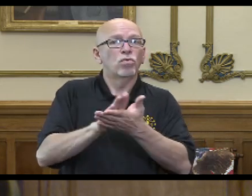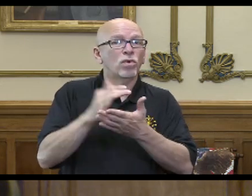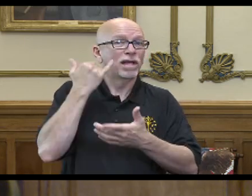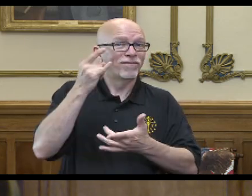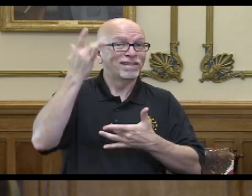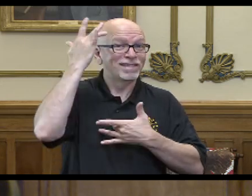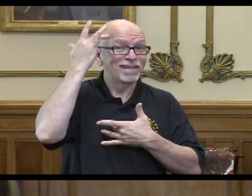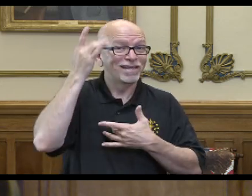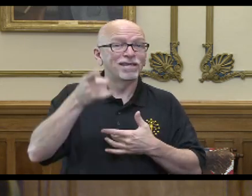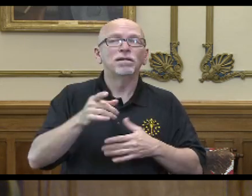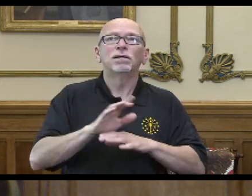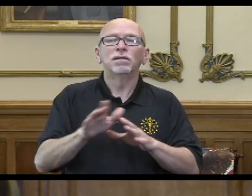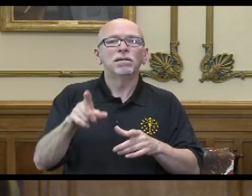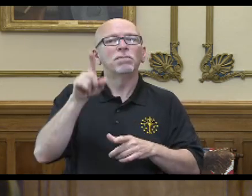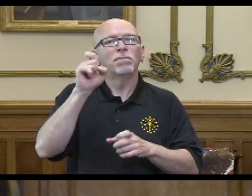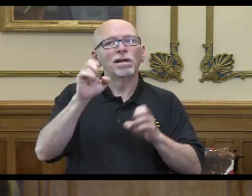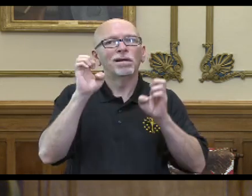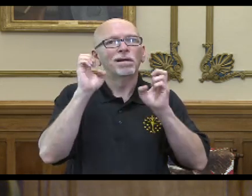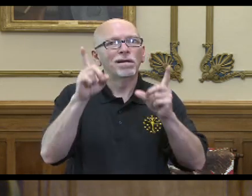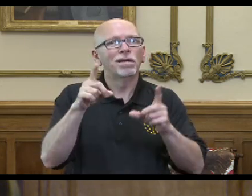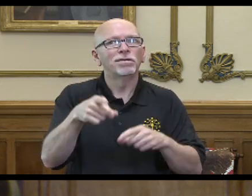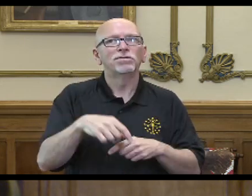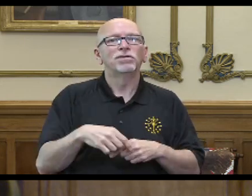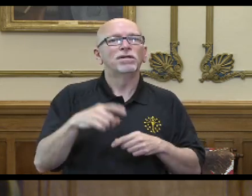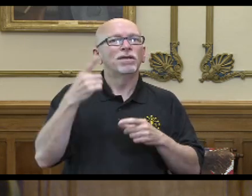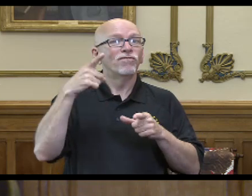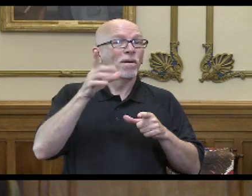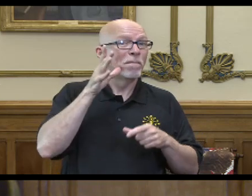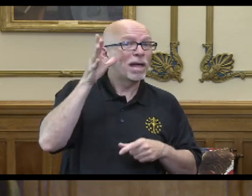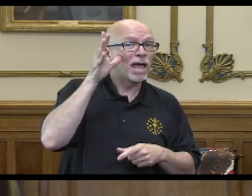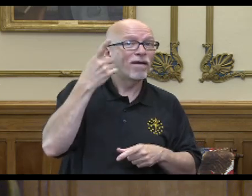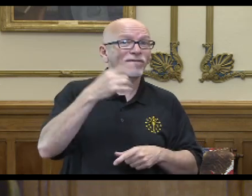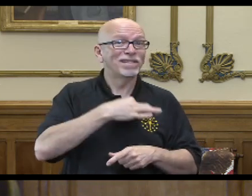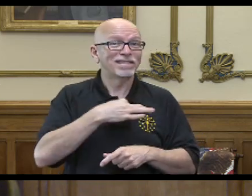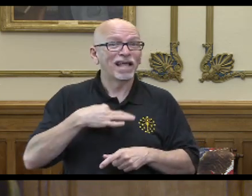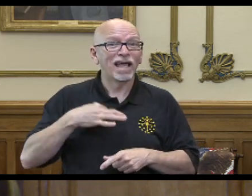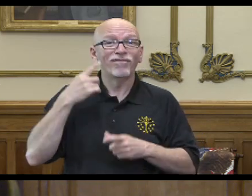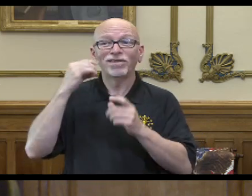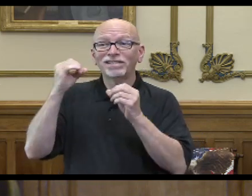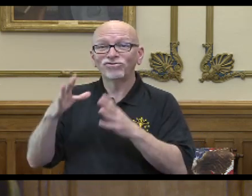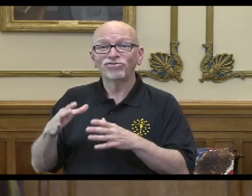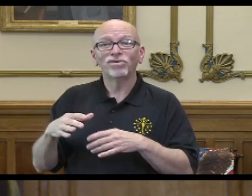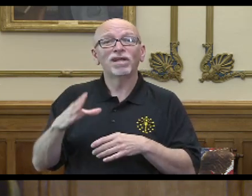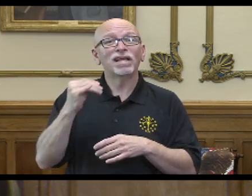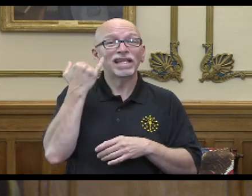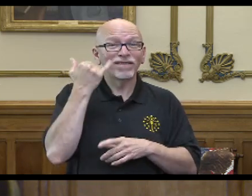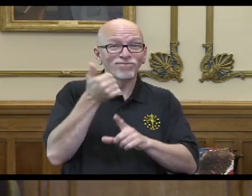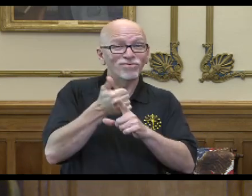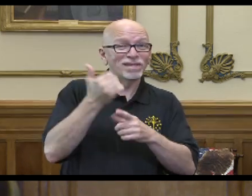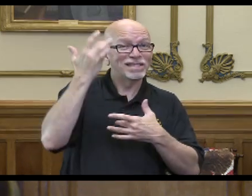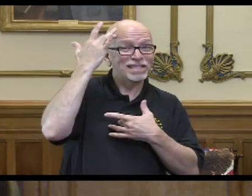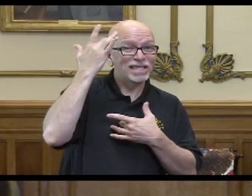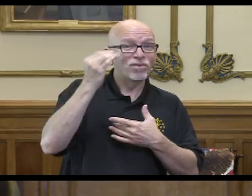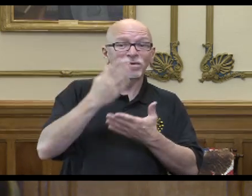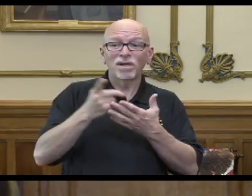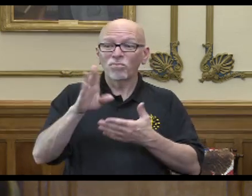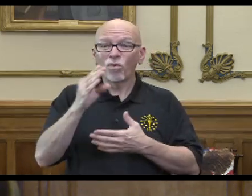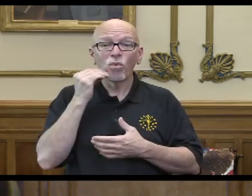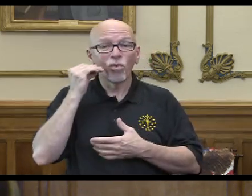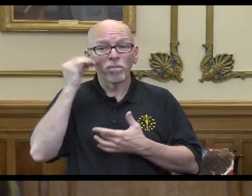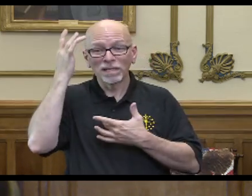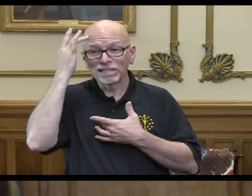big part of this is education, not only for parents, for staff, for teachers, but if you're sick, if somebody at home is